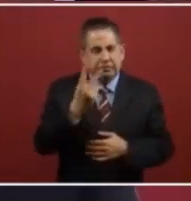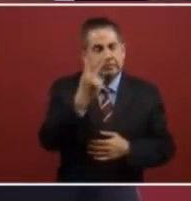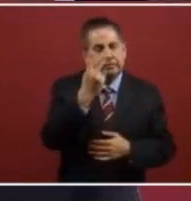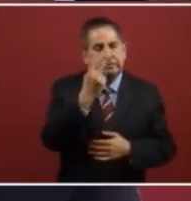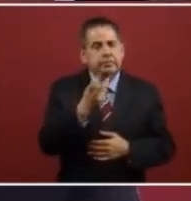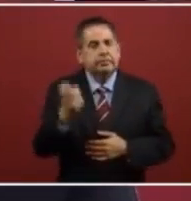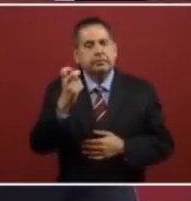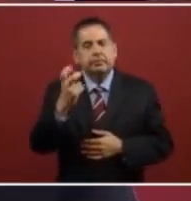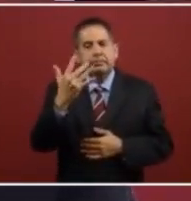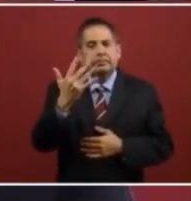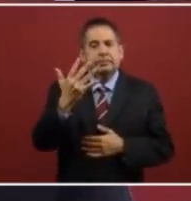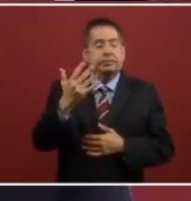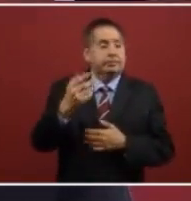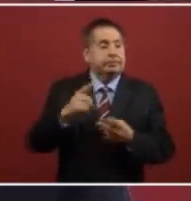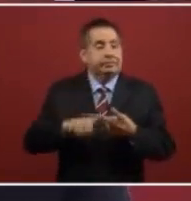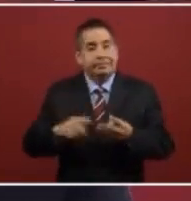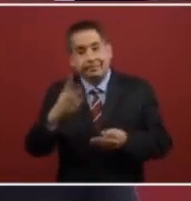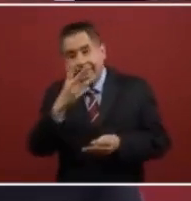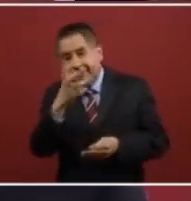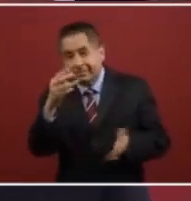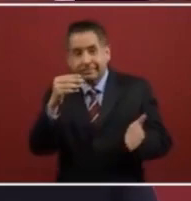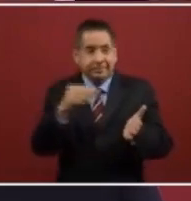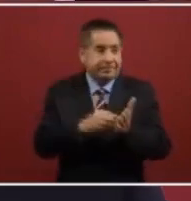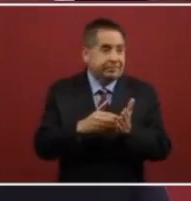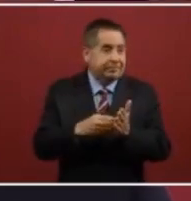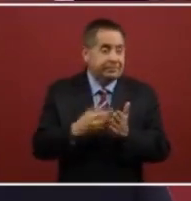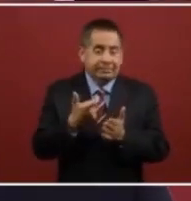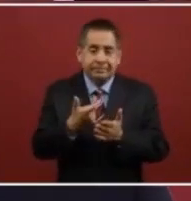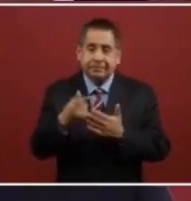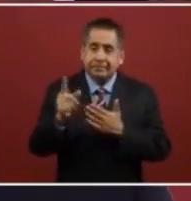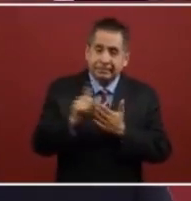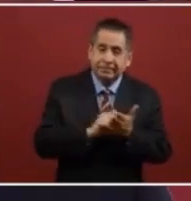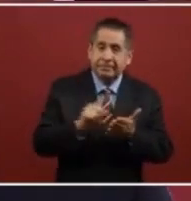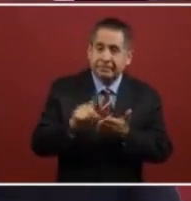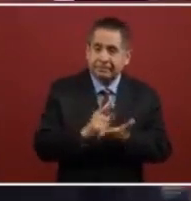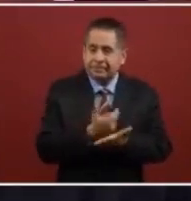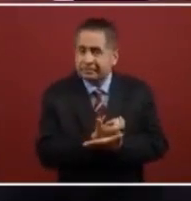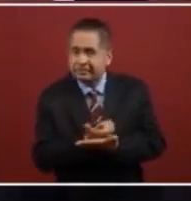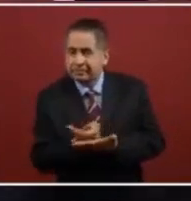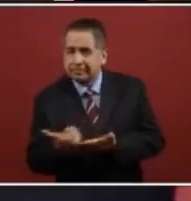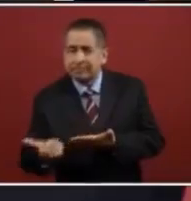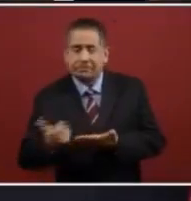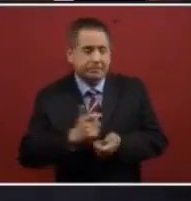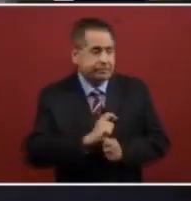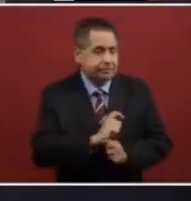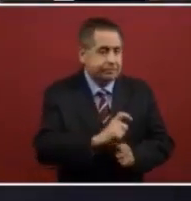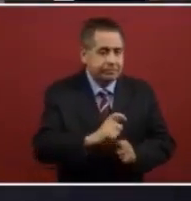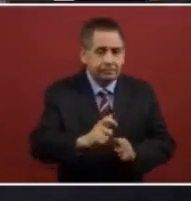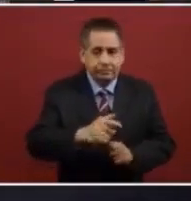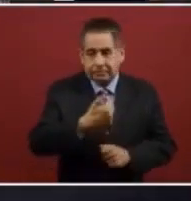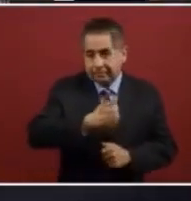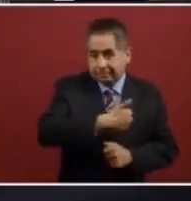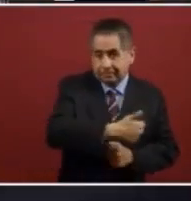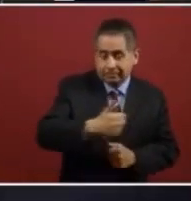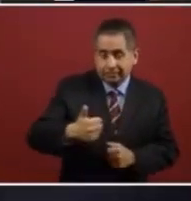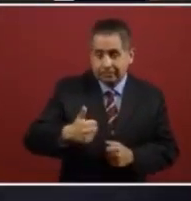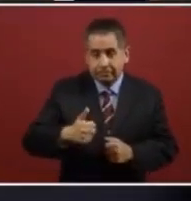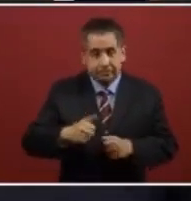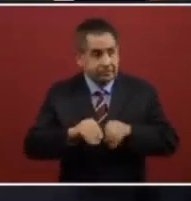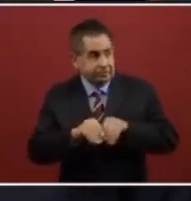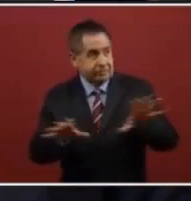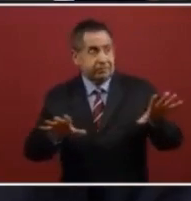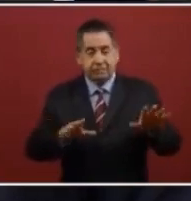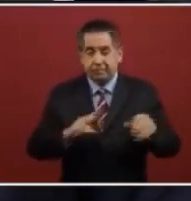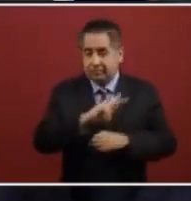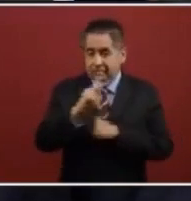250, 300,000 pesos mensuales. they were paying themselves Y esto 250,000 or